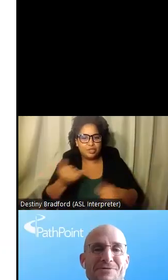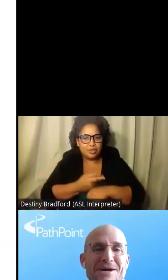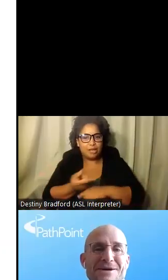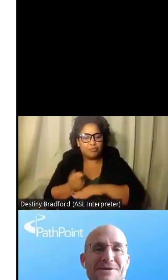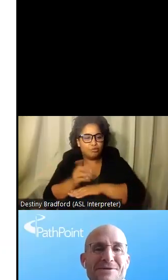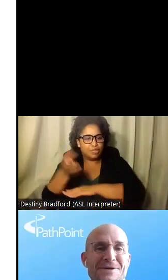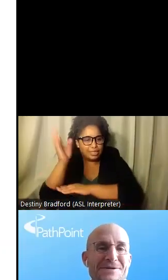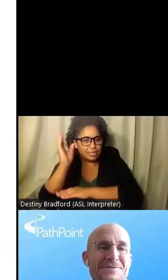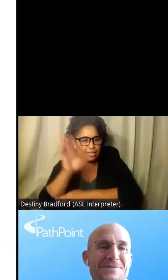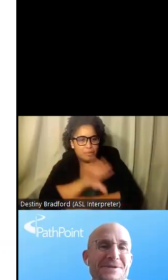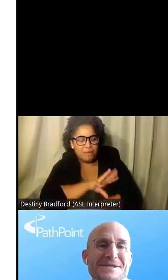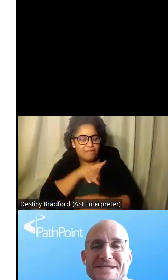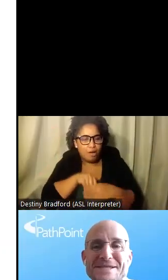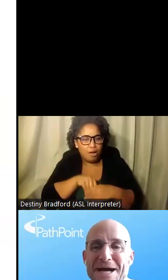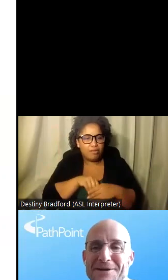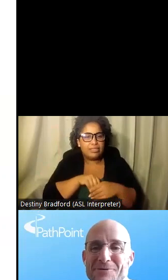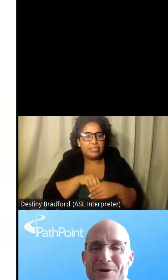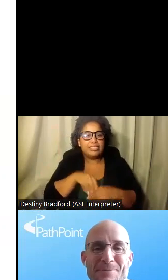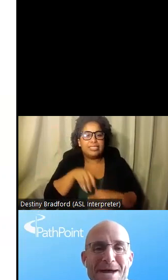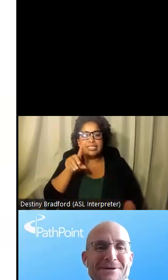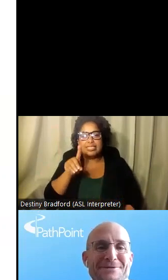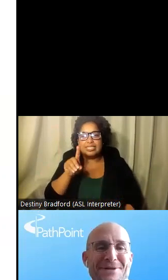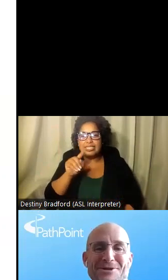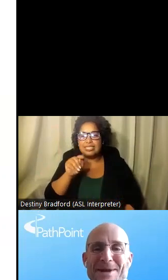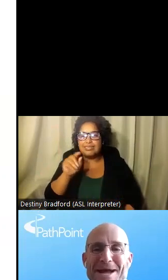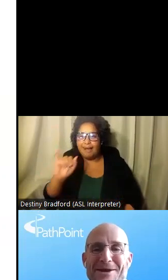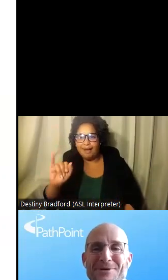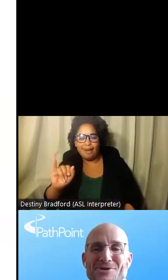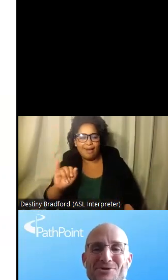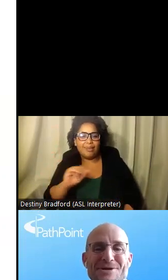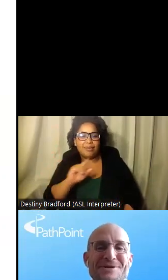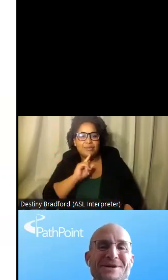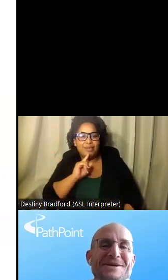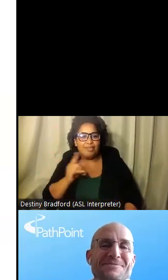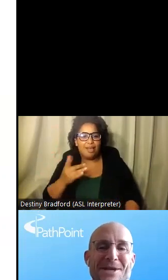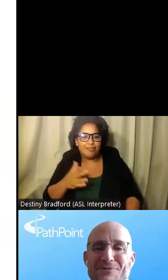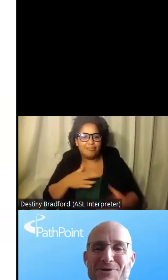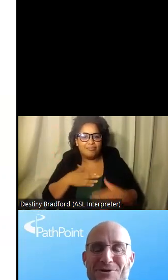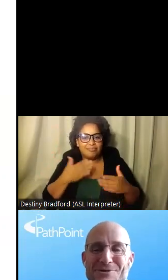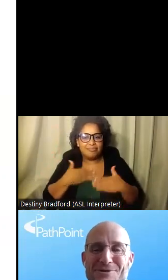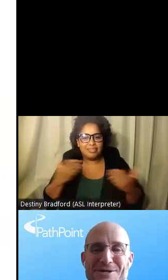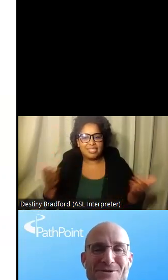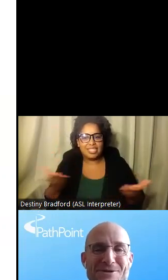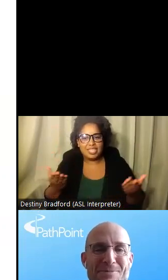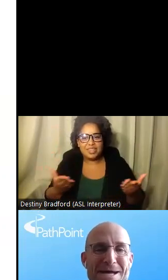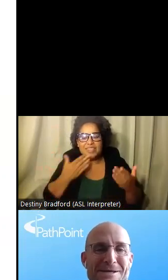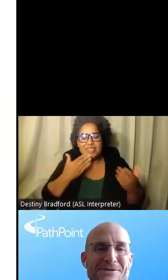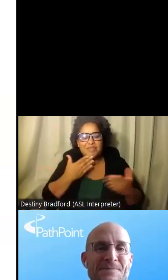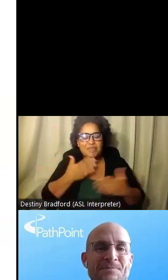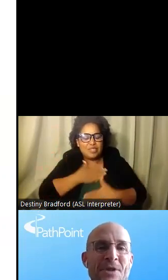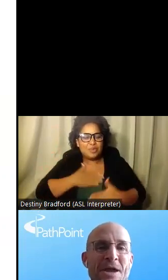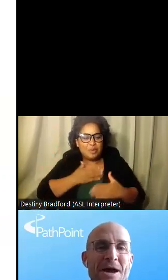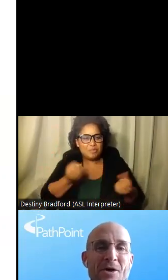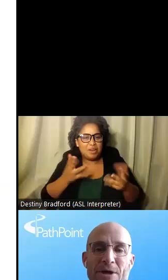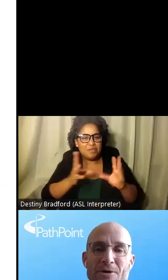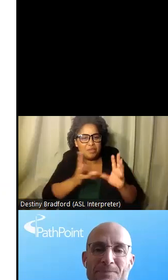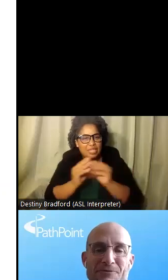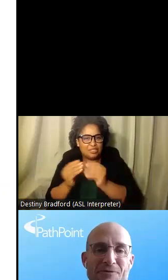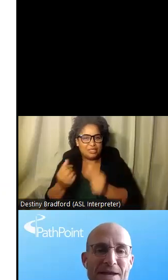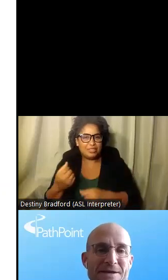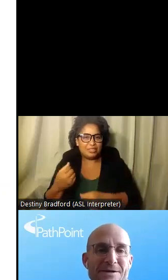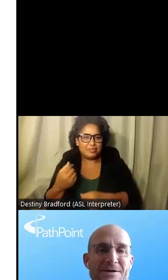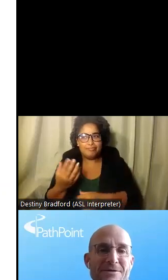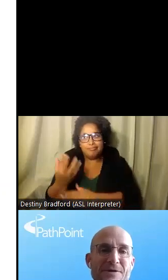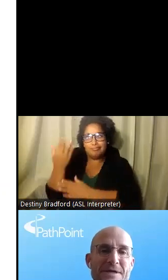part of the DTI. Welcome back. Glad you're back. We enjoyed many of your sessions in the past. We are a